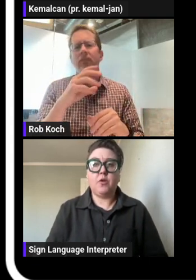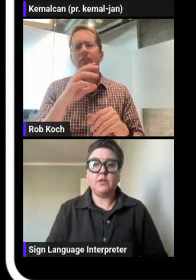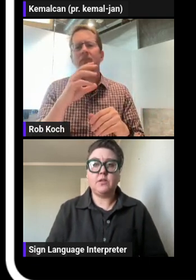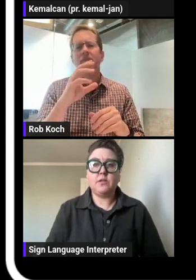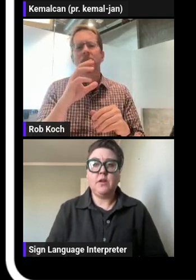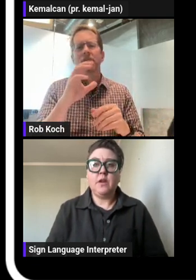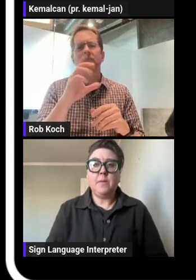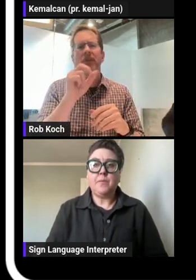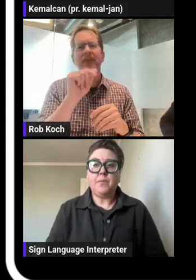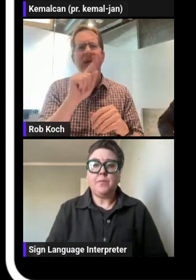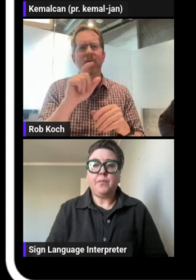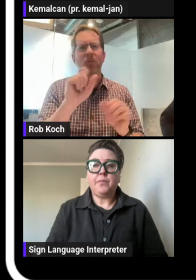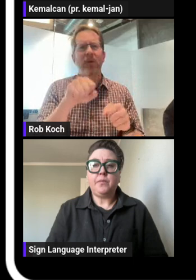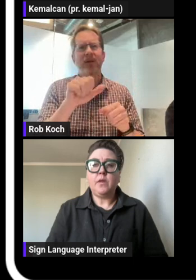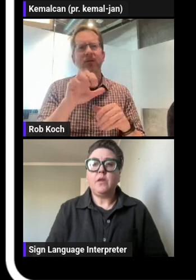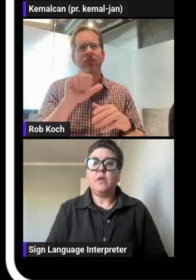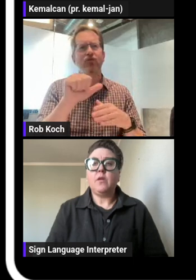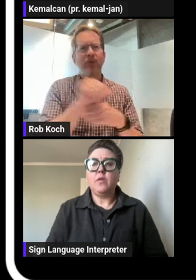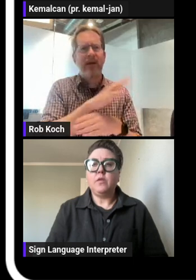us progress